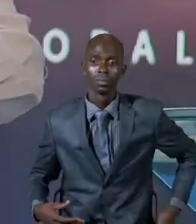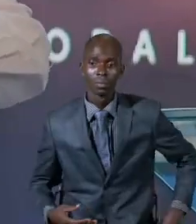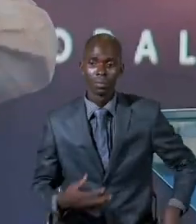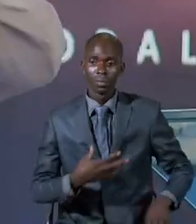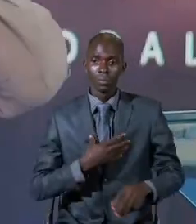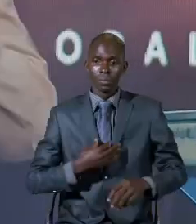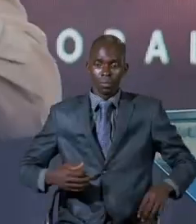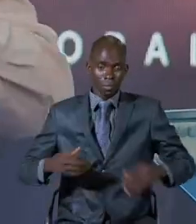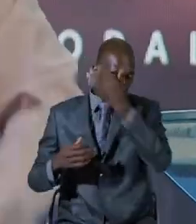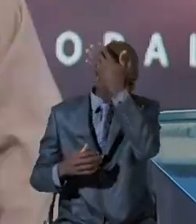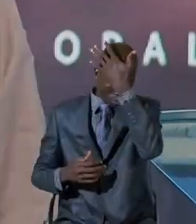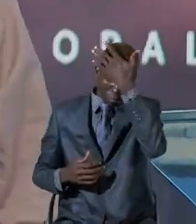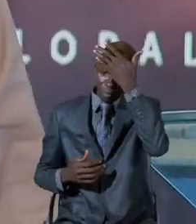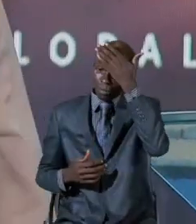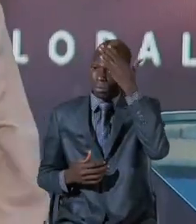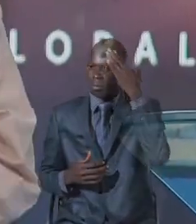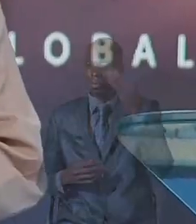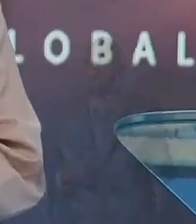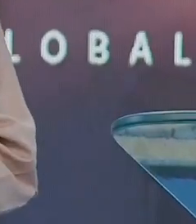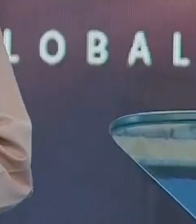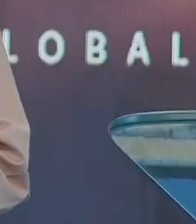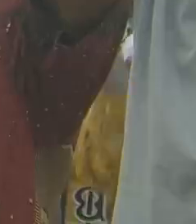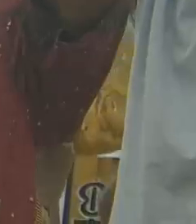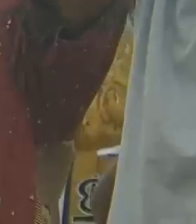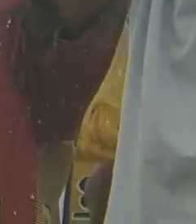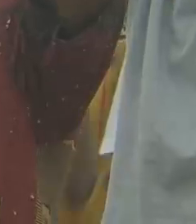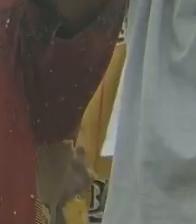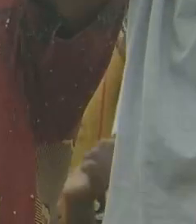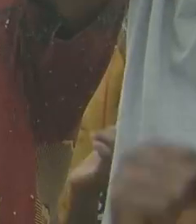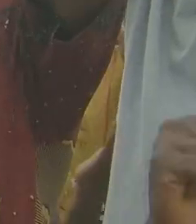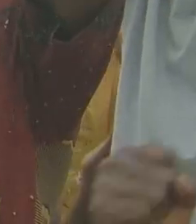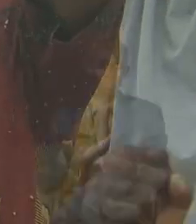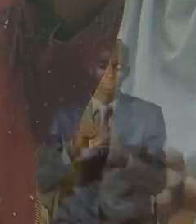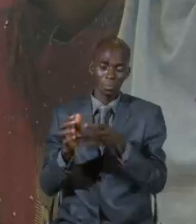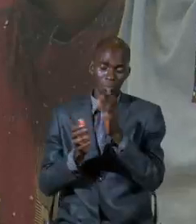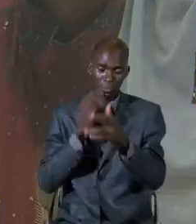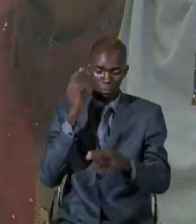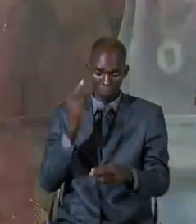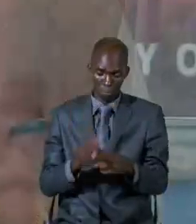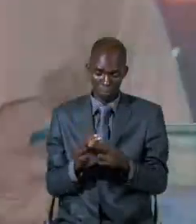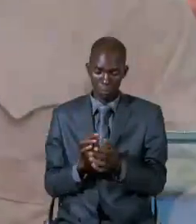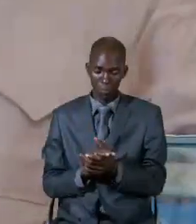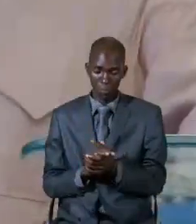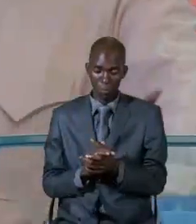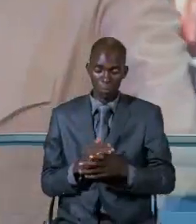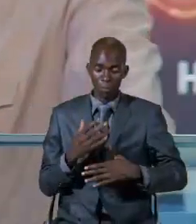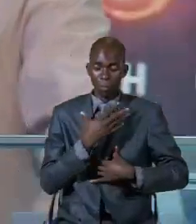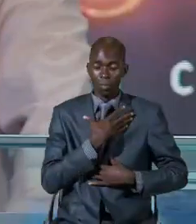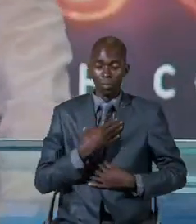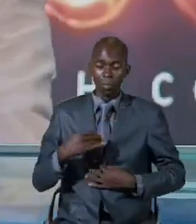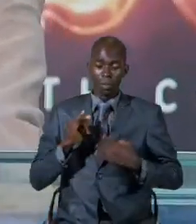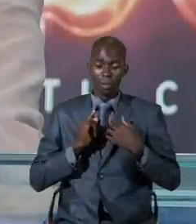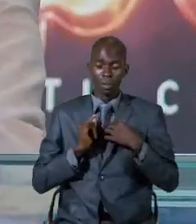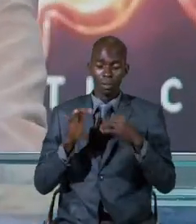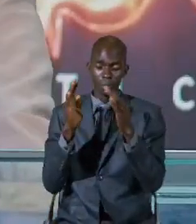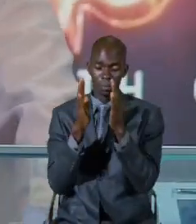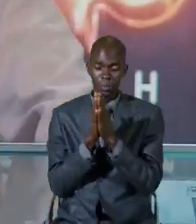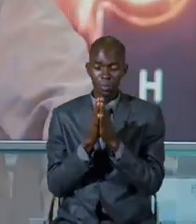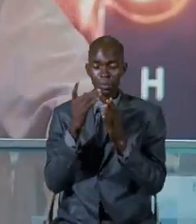that will be permanent in Jesus' name. And I pray the miracle